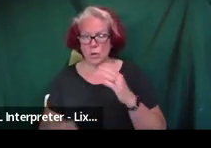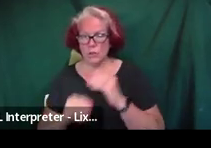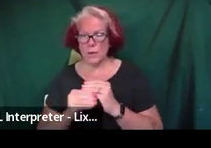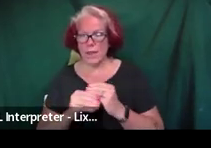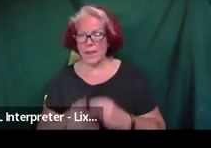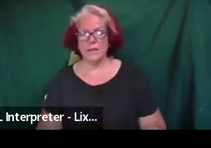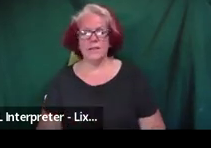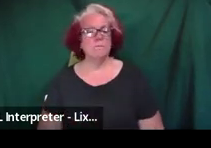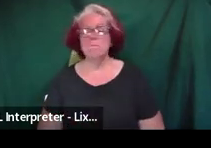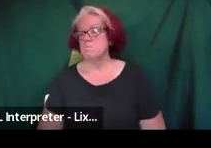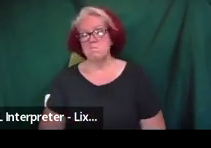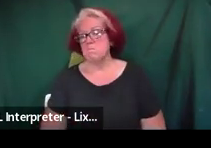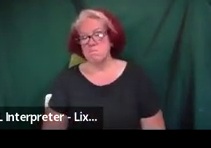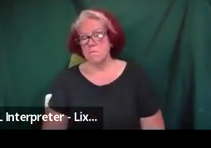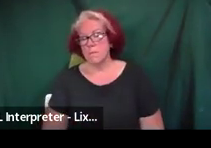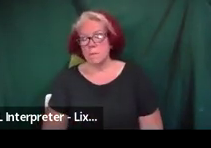I do not.